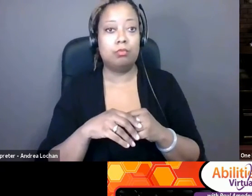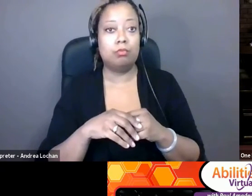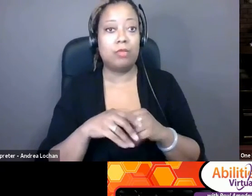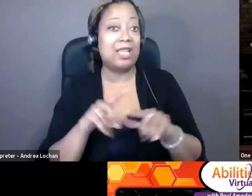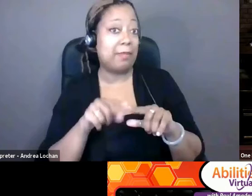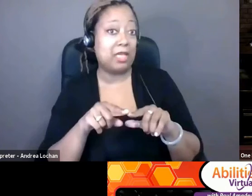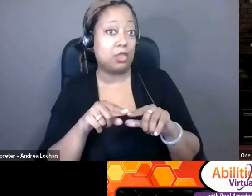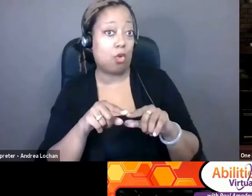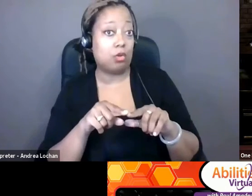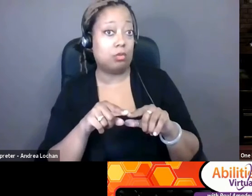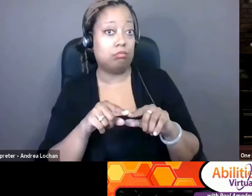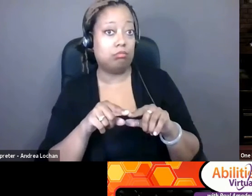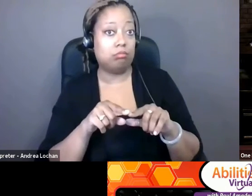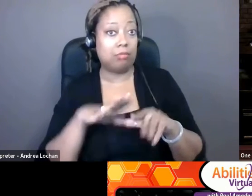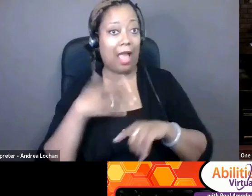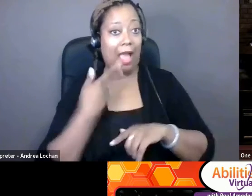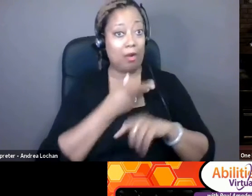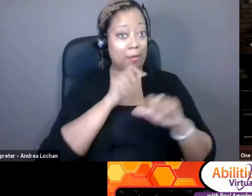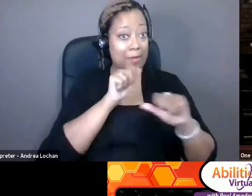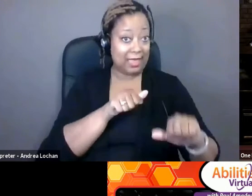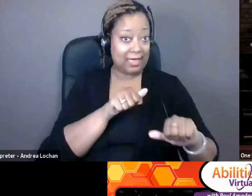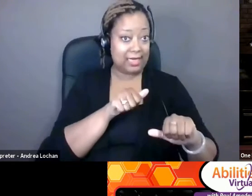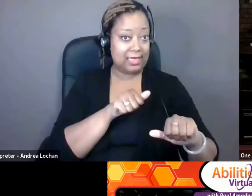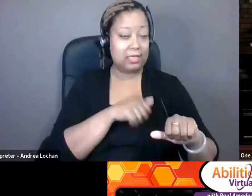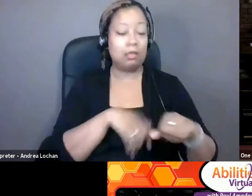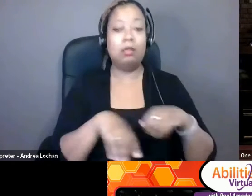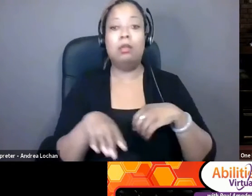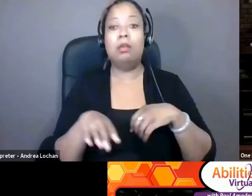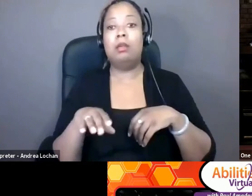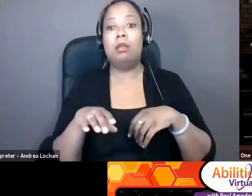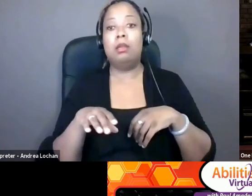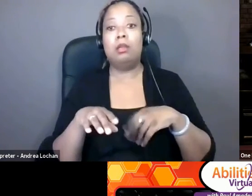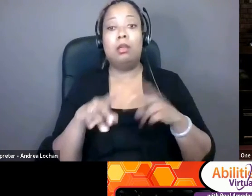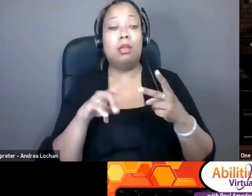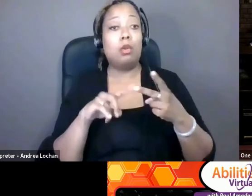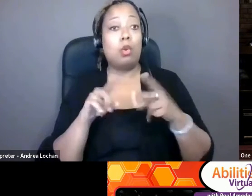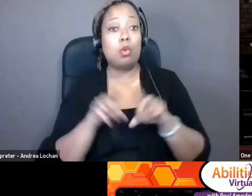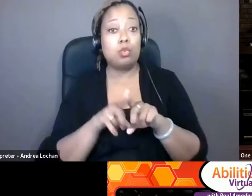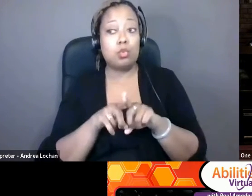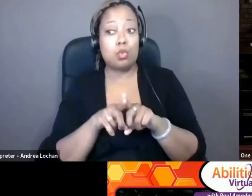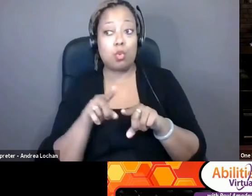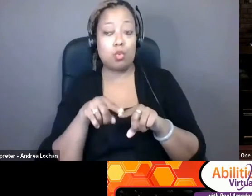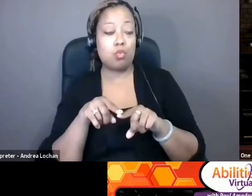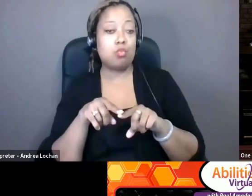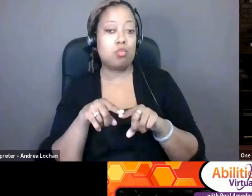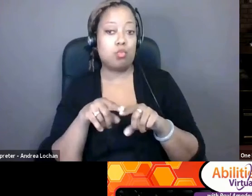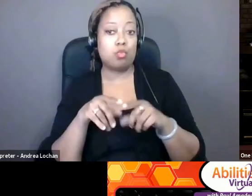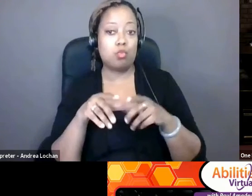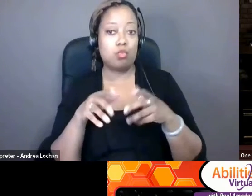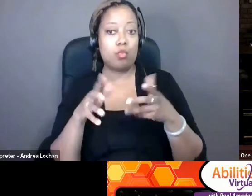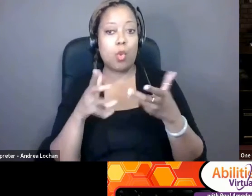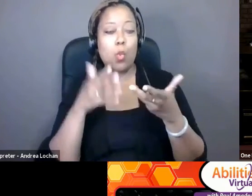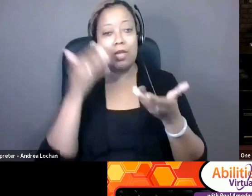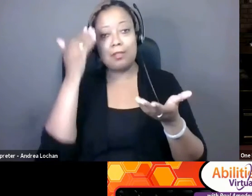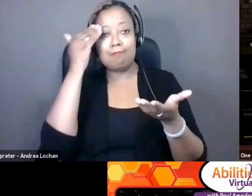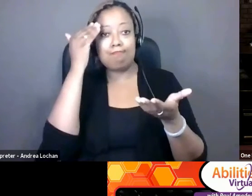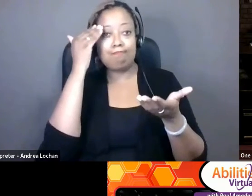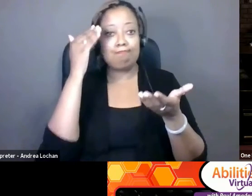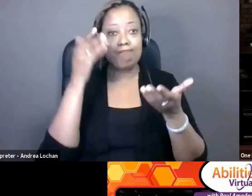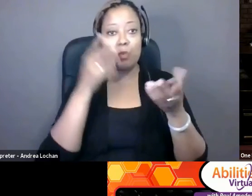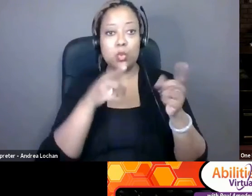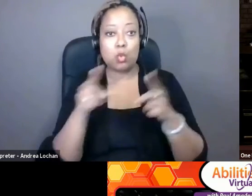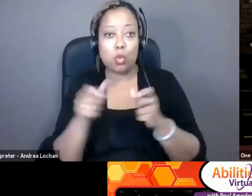what our abilities are. And number two, we also want to be cognitive of what's going on